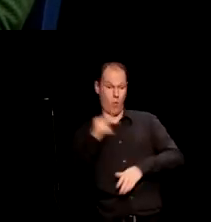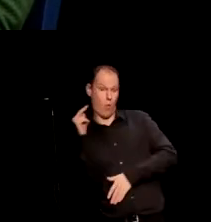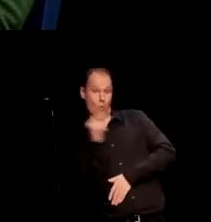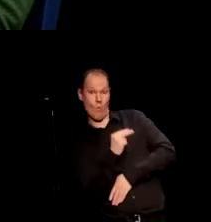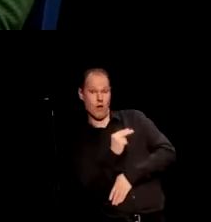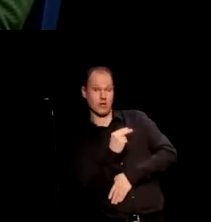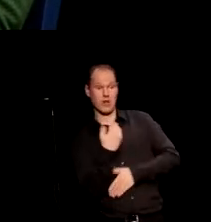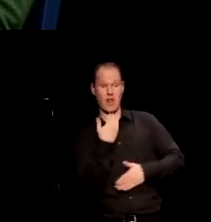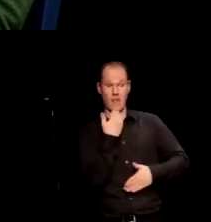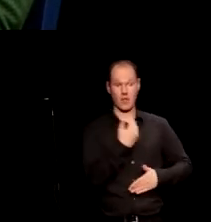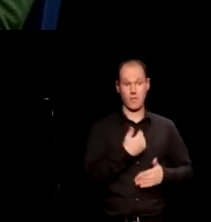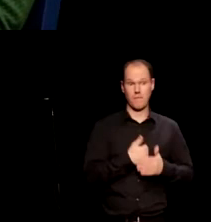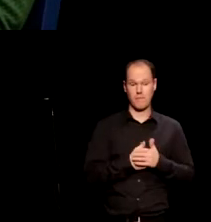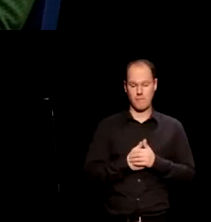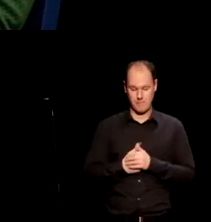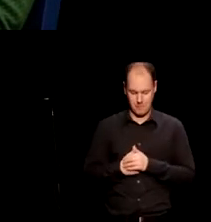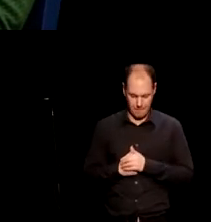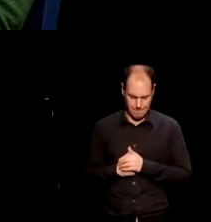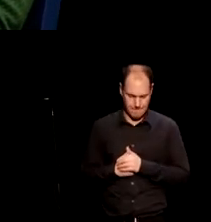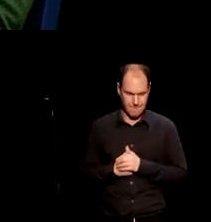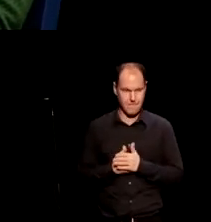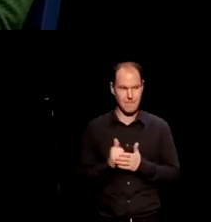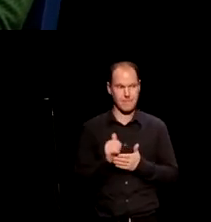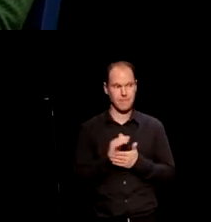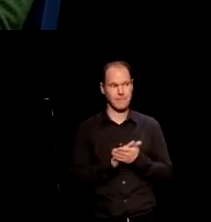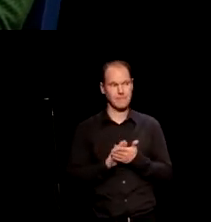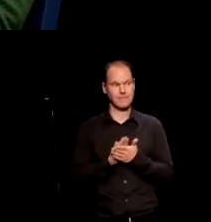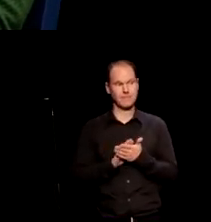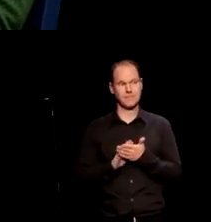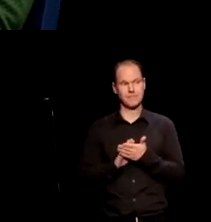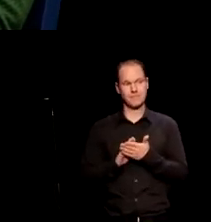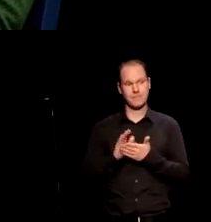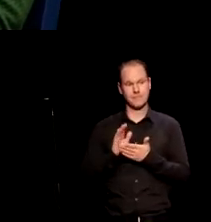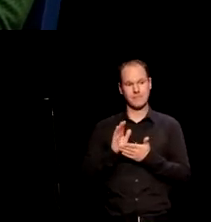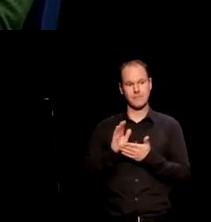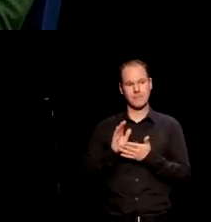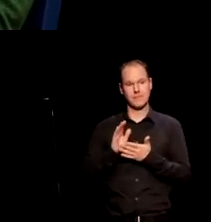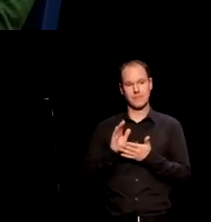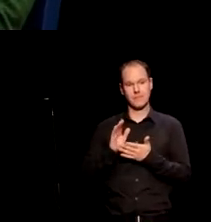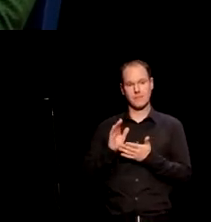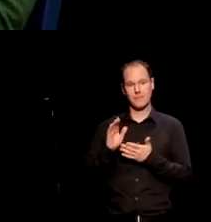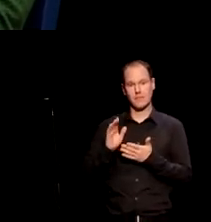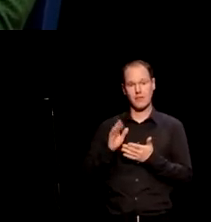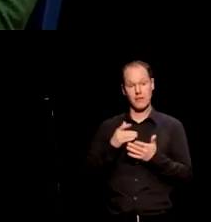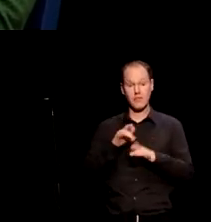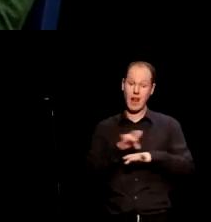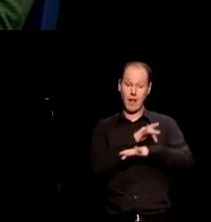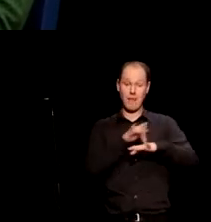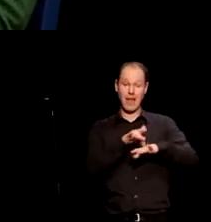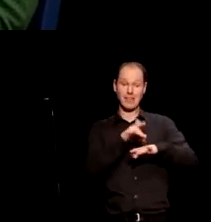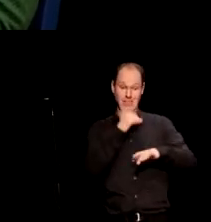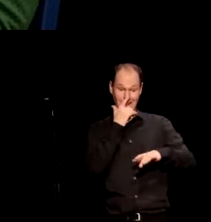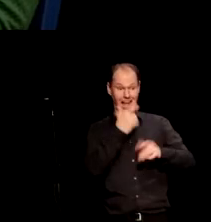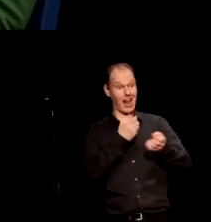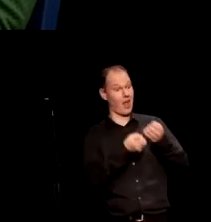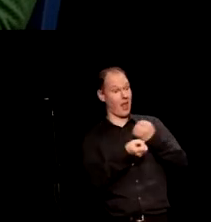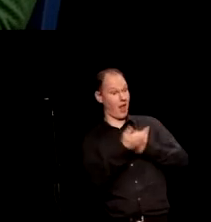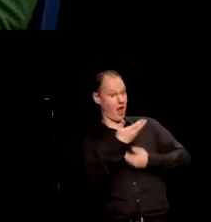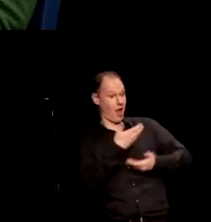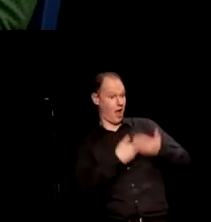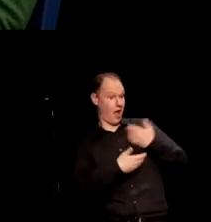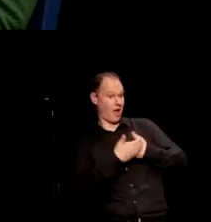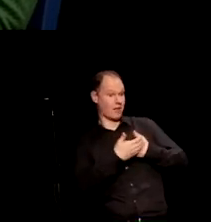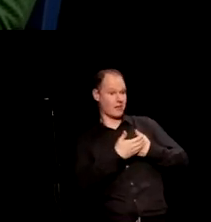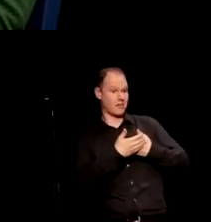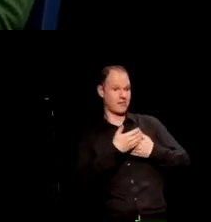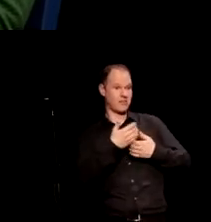that. And what it makes me think about is, if players could talk, and of course they can. If they could say, so you'll find